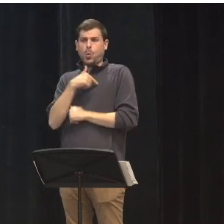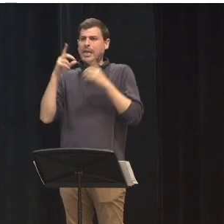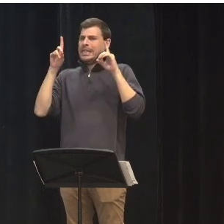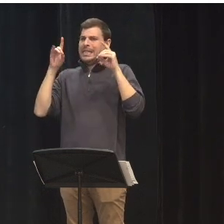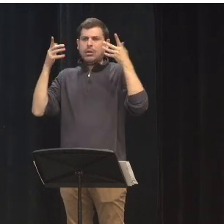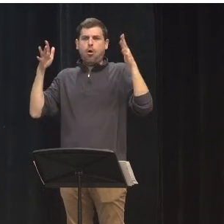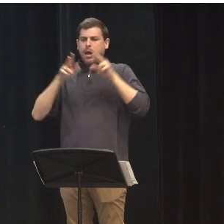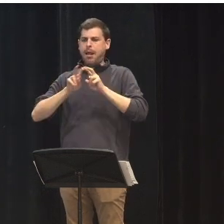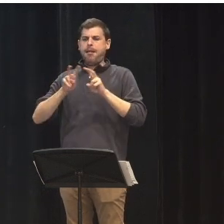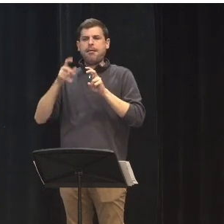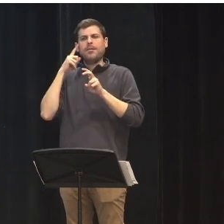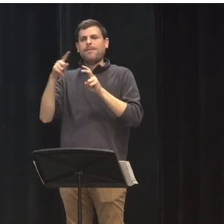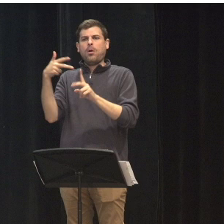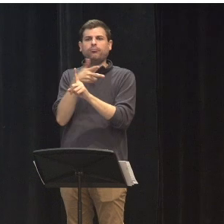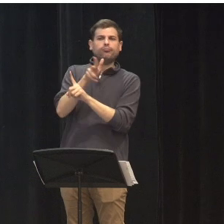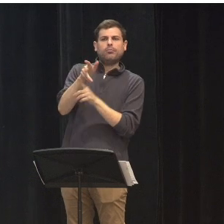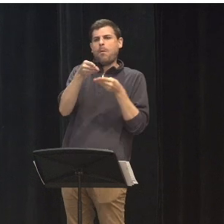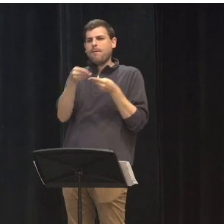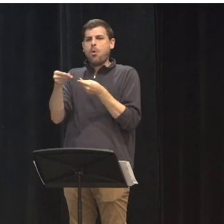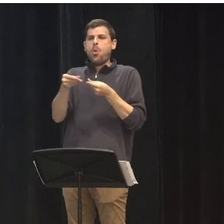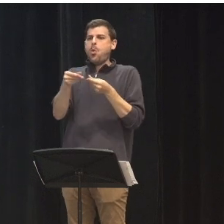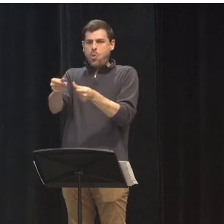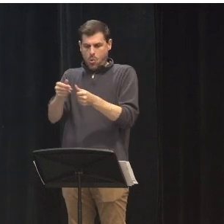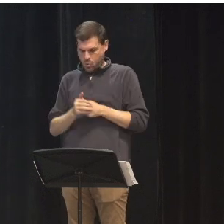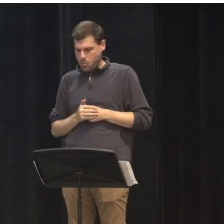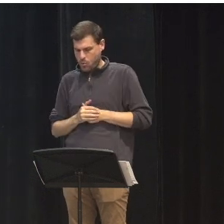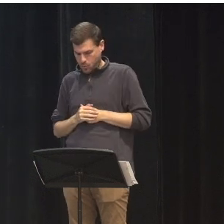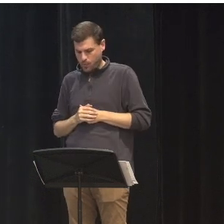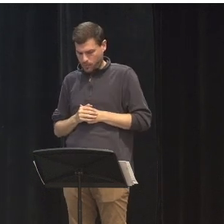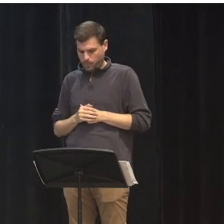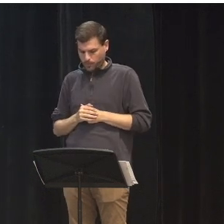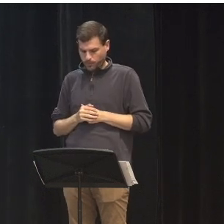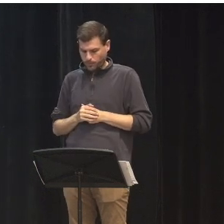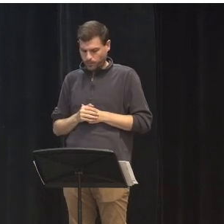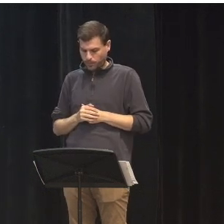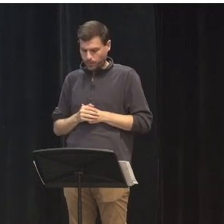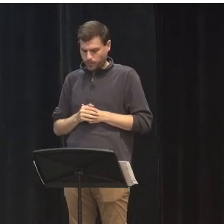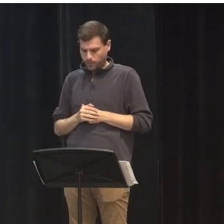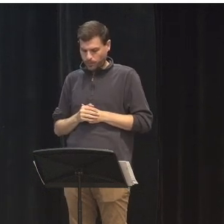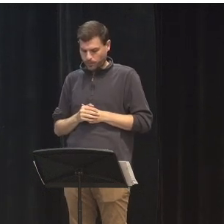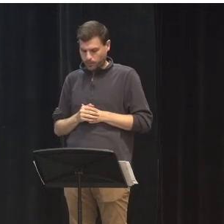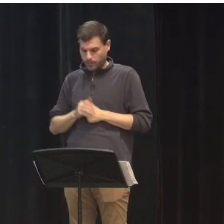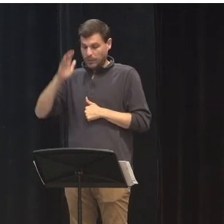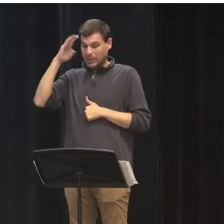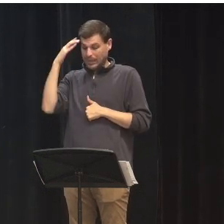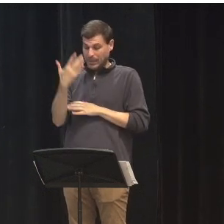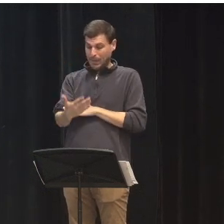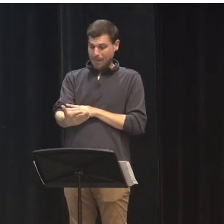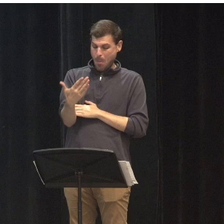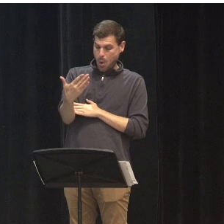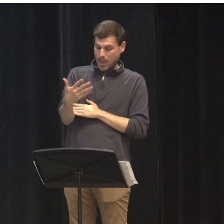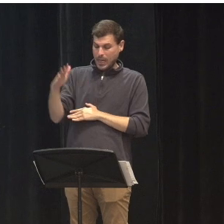the flow of traffic. And the result of that work was that one of the two intersections in the AM and one of two in